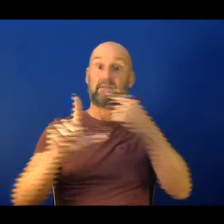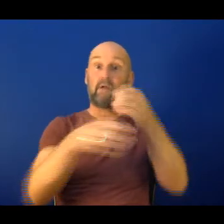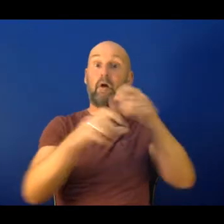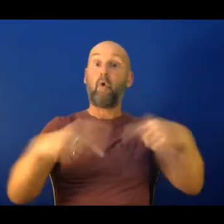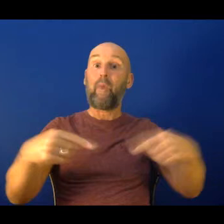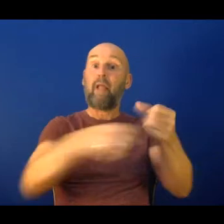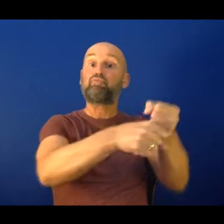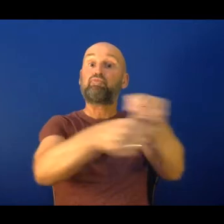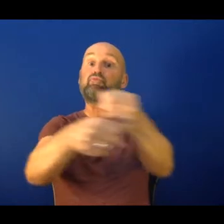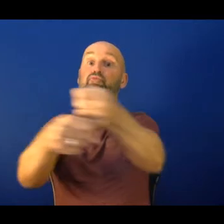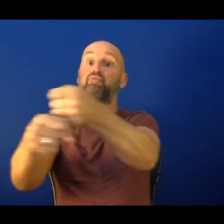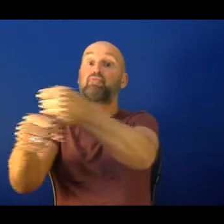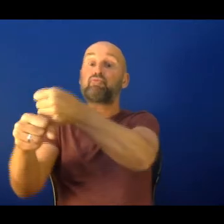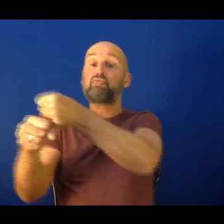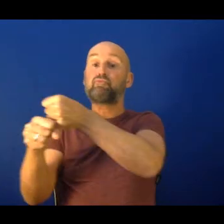much more